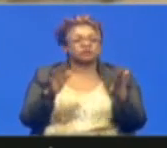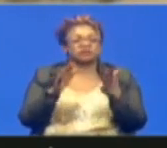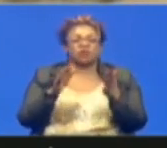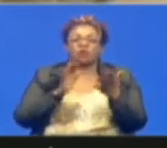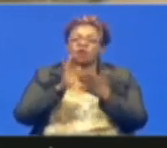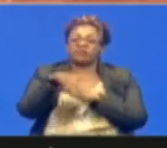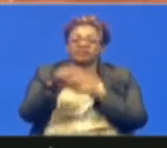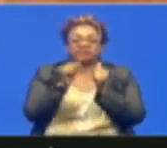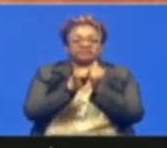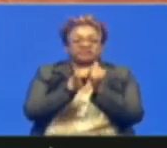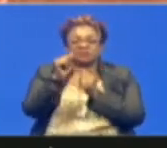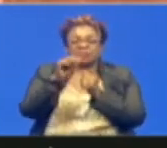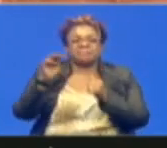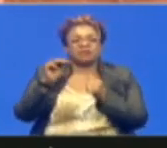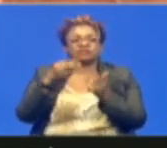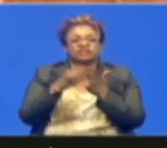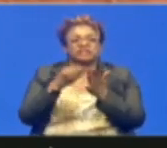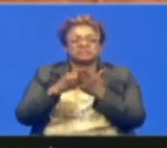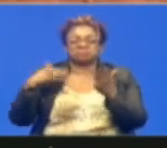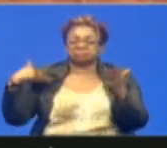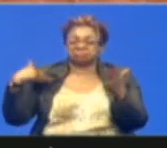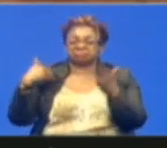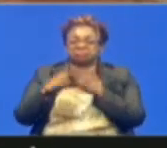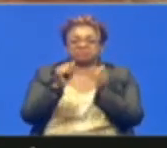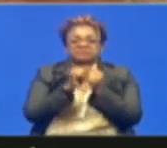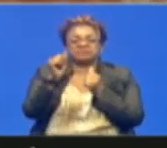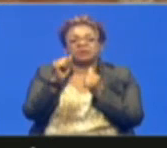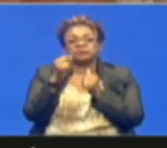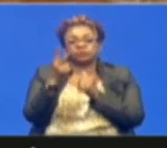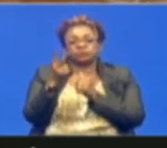million shillings in the last 2 days since the conflict started.